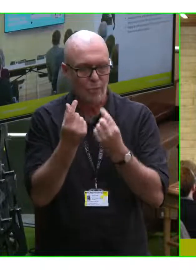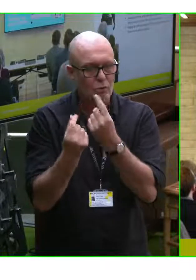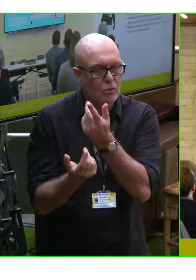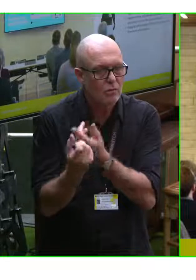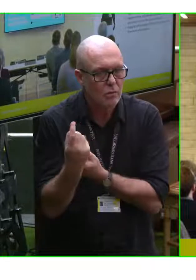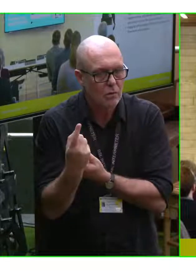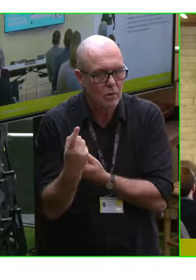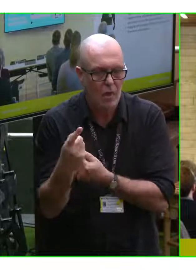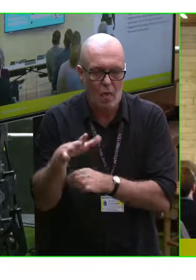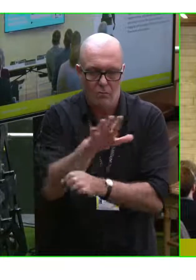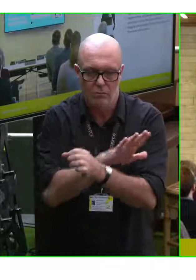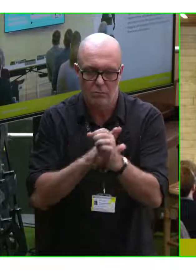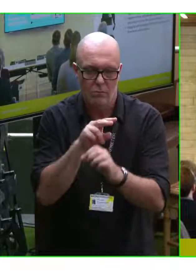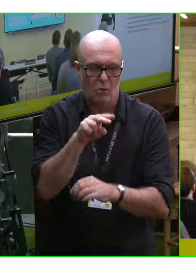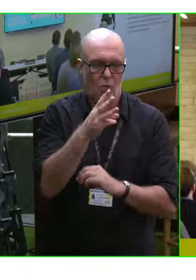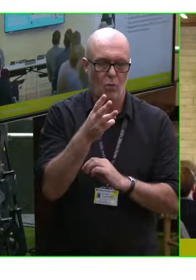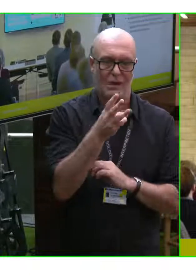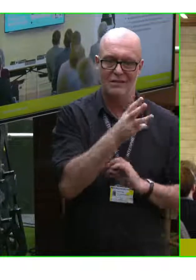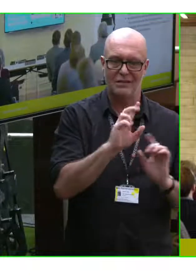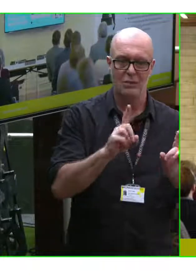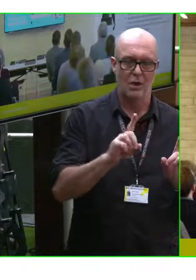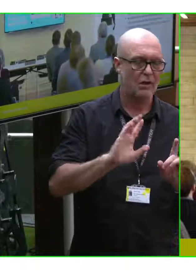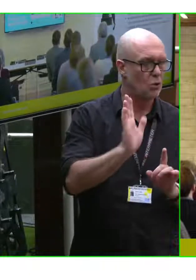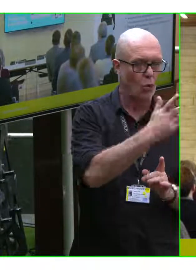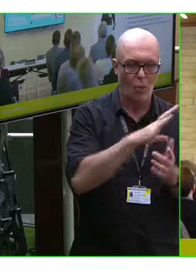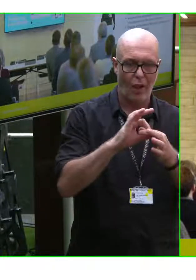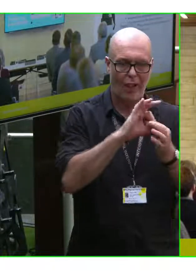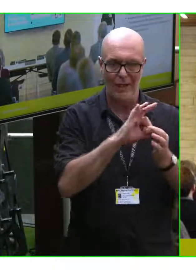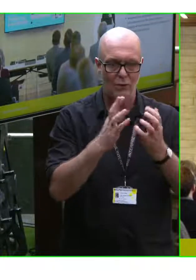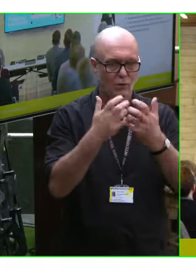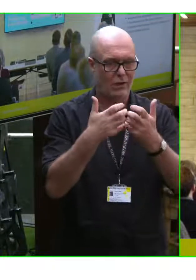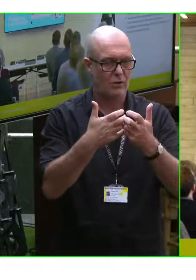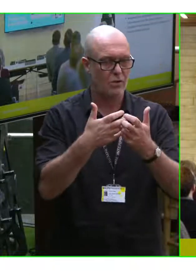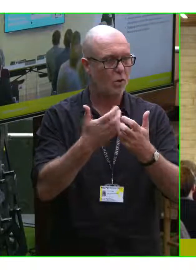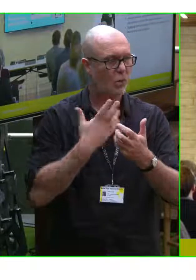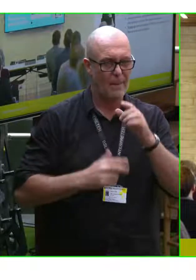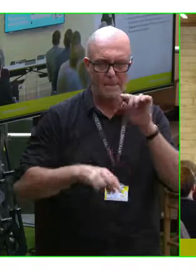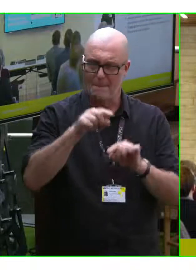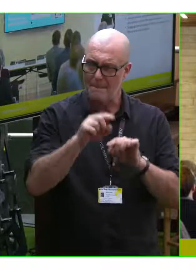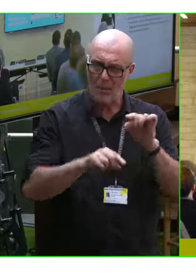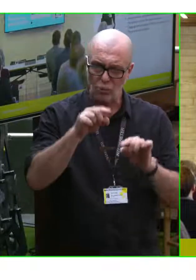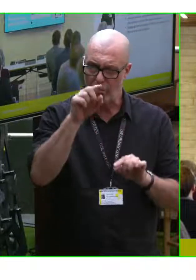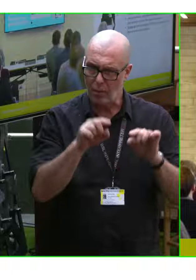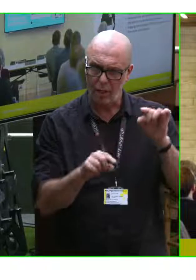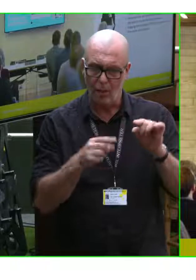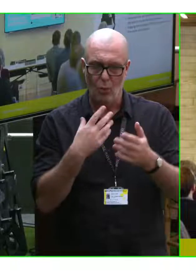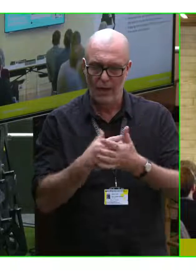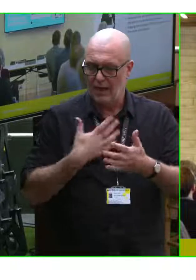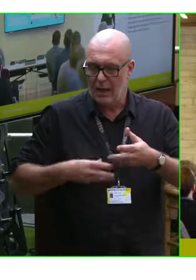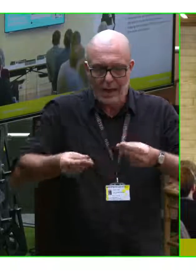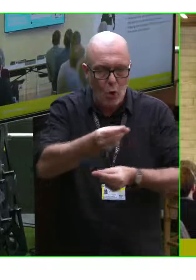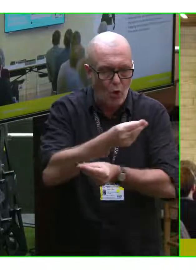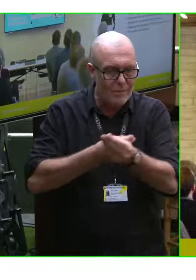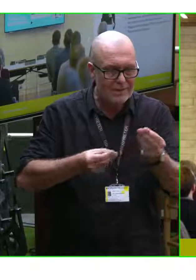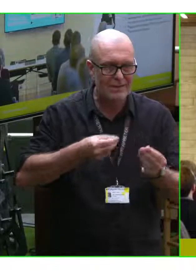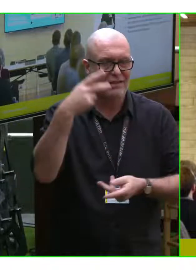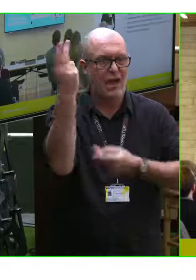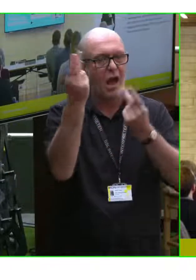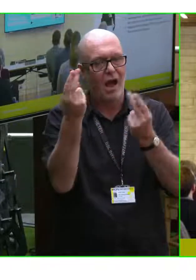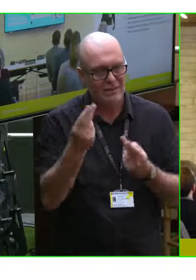across the Northwest, and it's not all to do with technology. This will require multiple disciplines. We'll need economists, we'll need artists, we'll